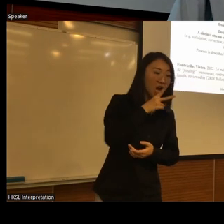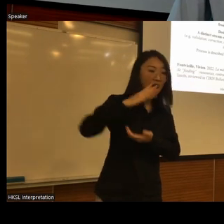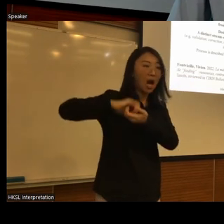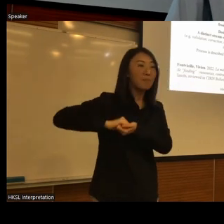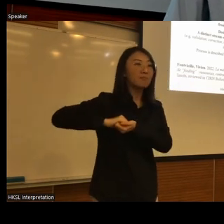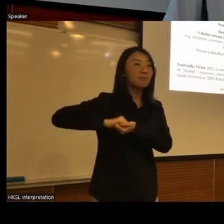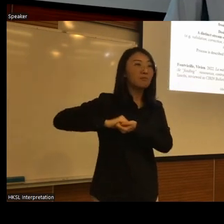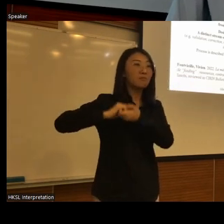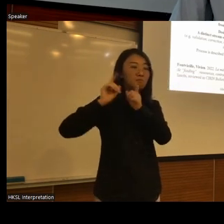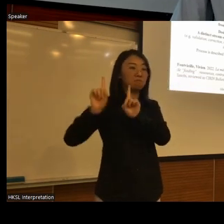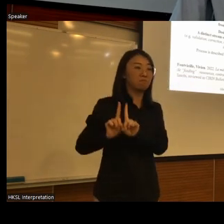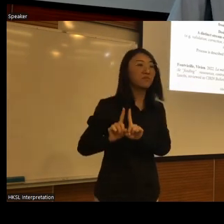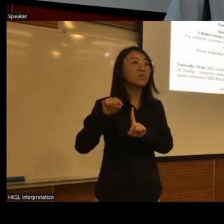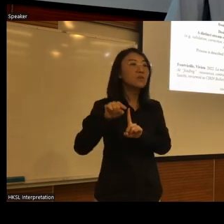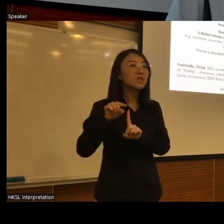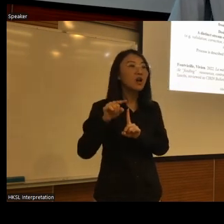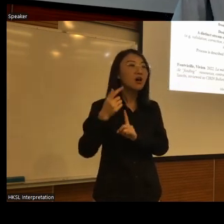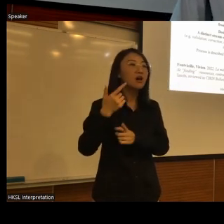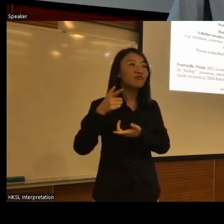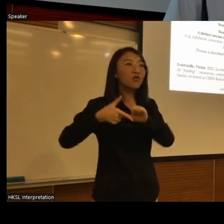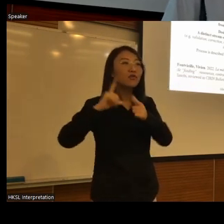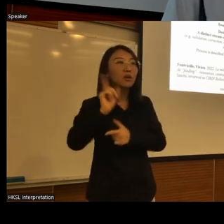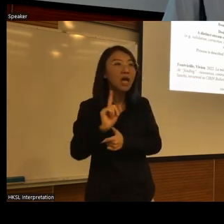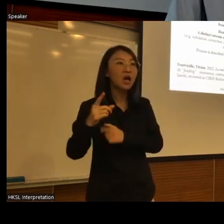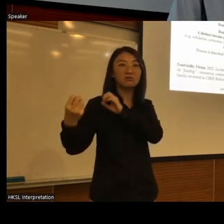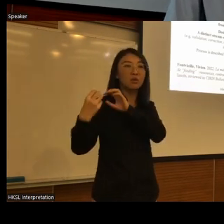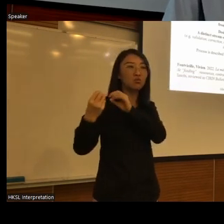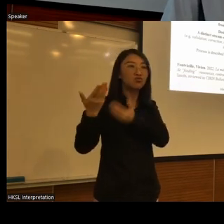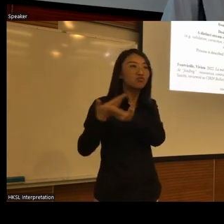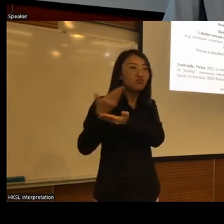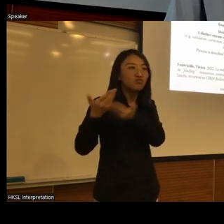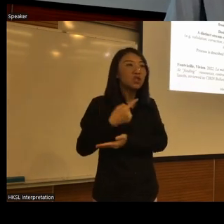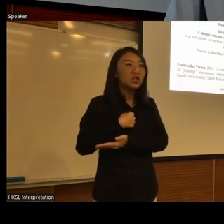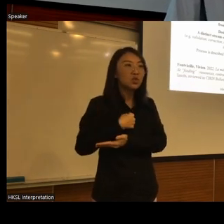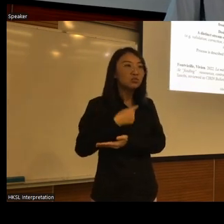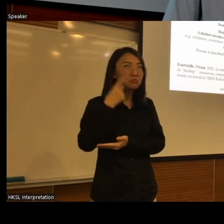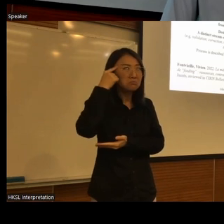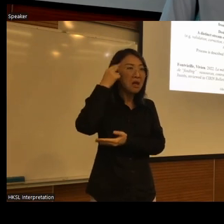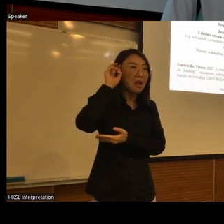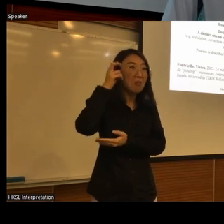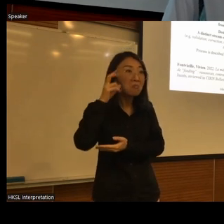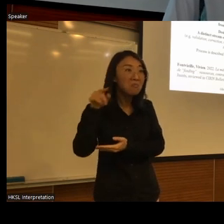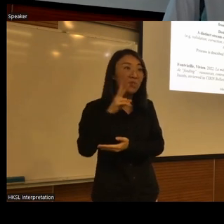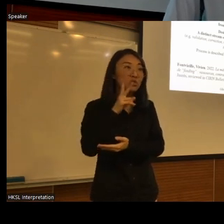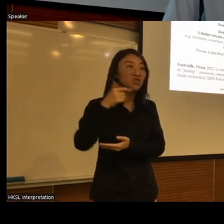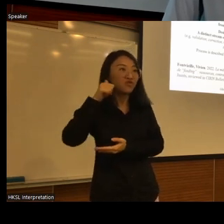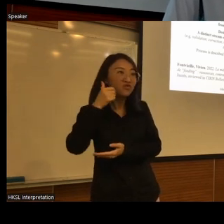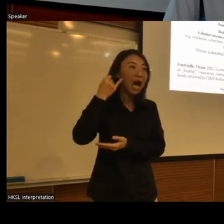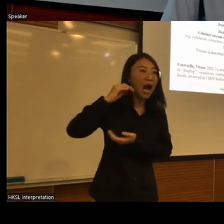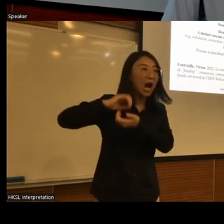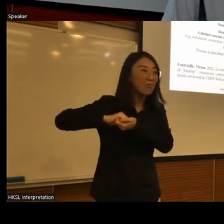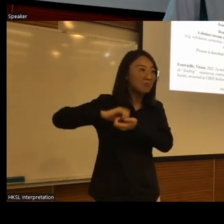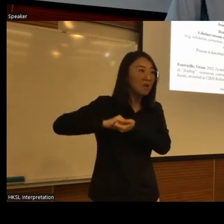well, they have to communicate. So can you imagine all the efforts that go into this? They have